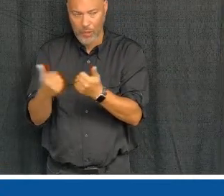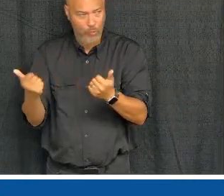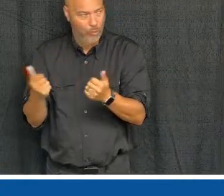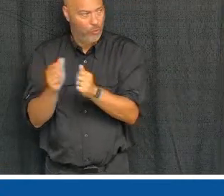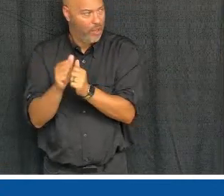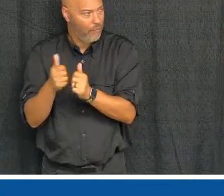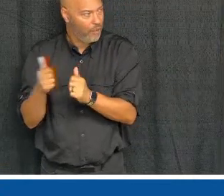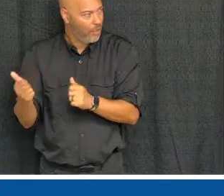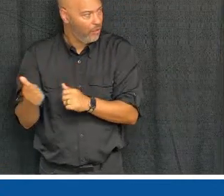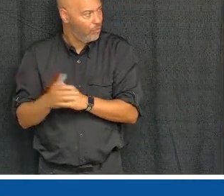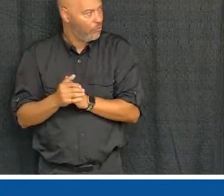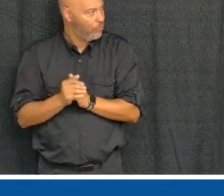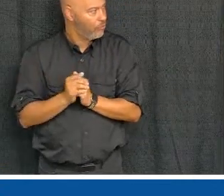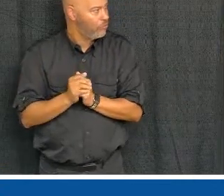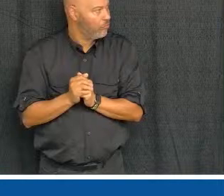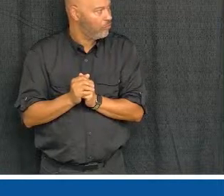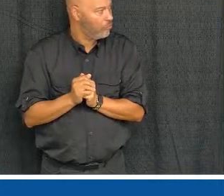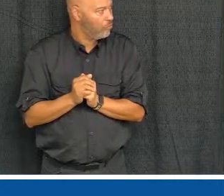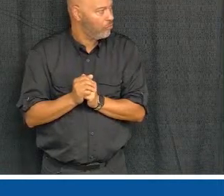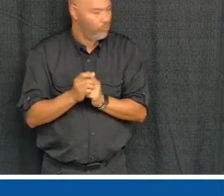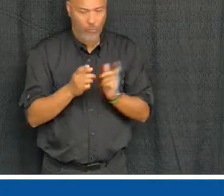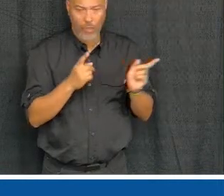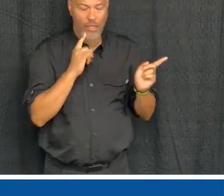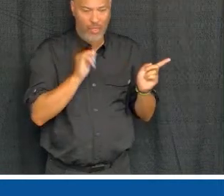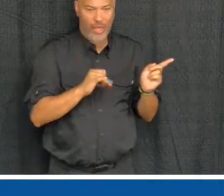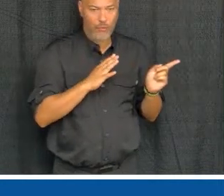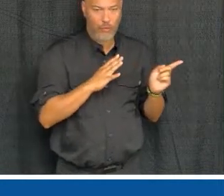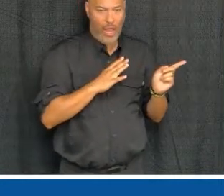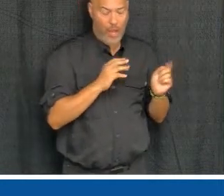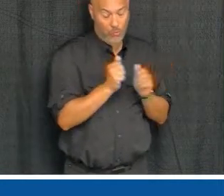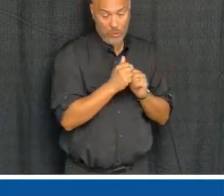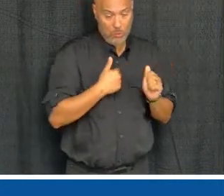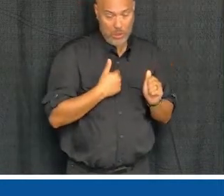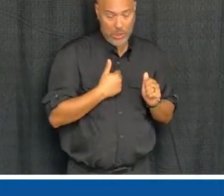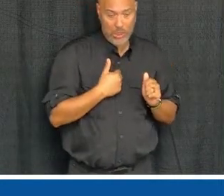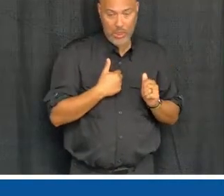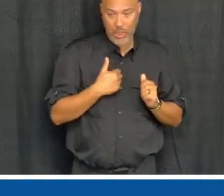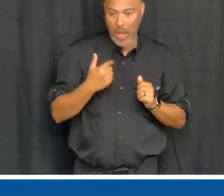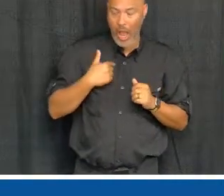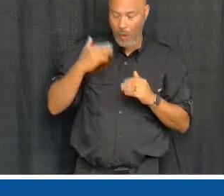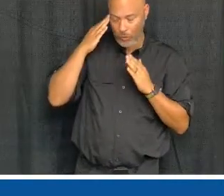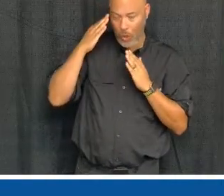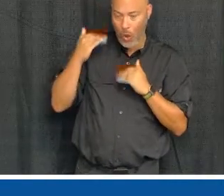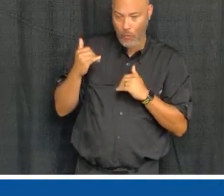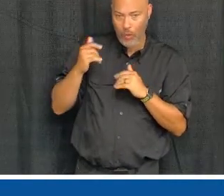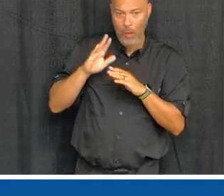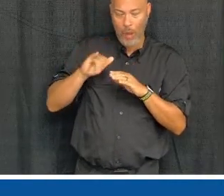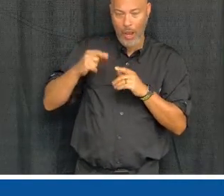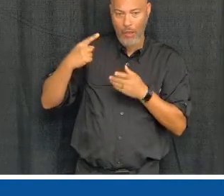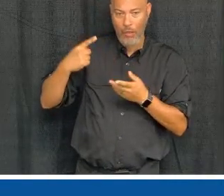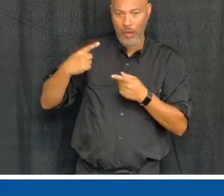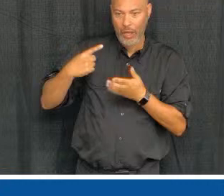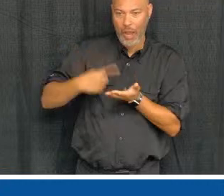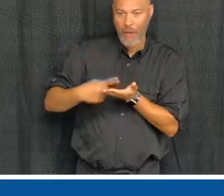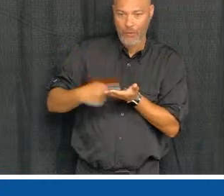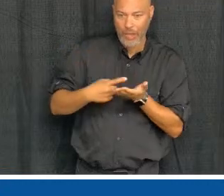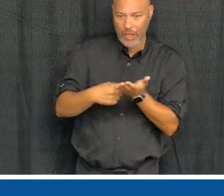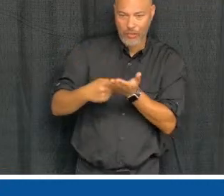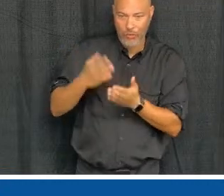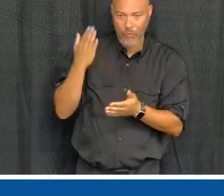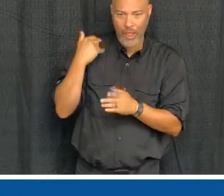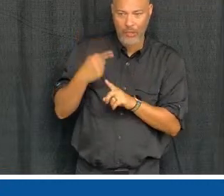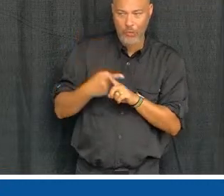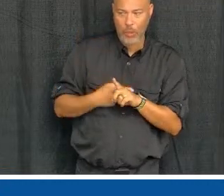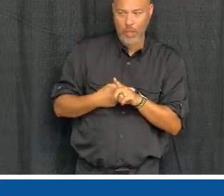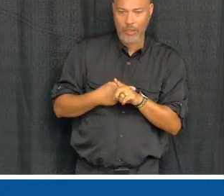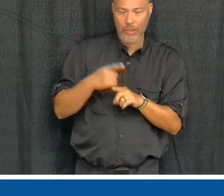else. I mean, that's fine by me, but I was being hopeful based on the conversation from the last month